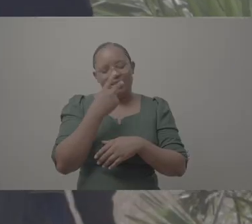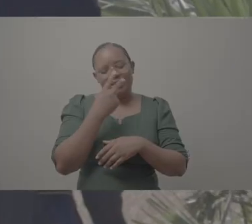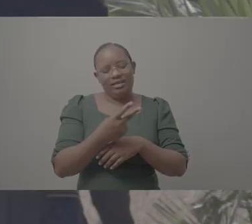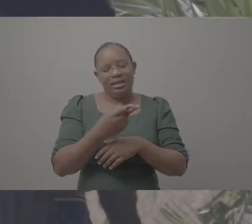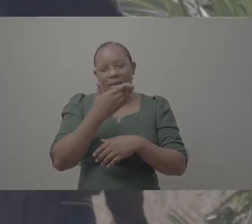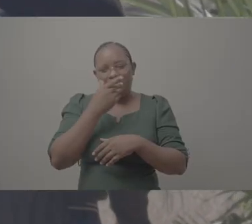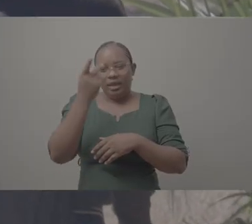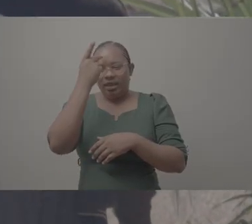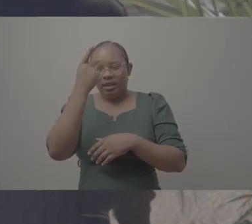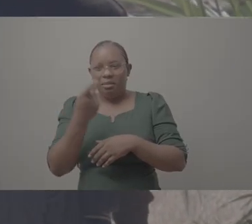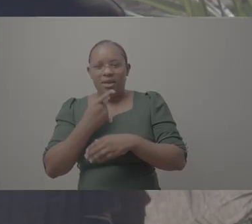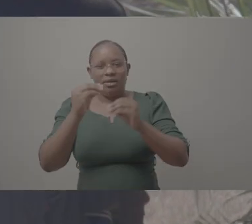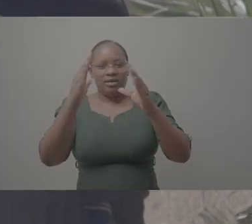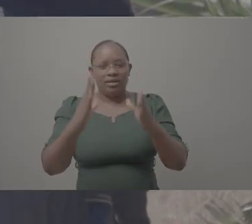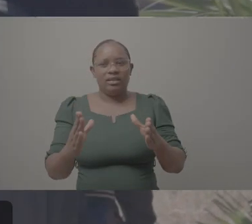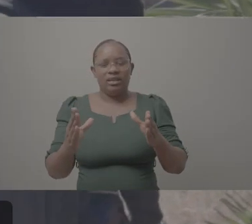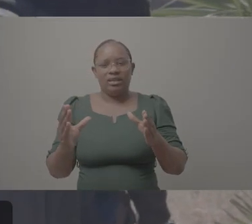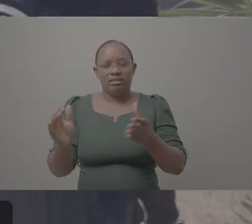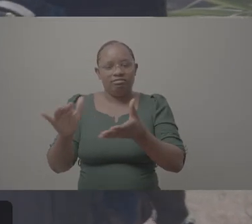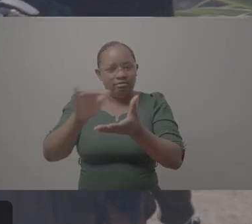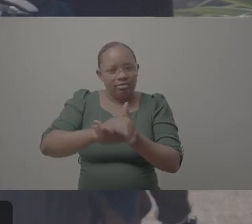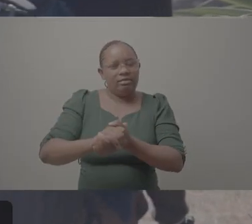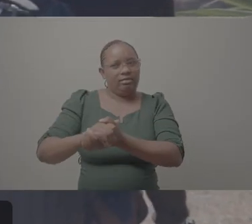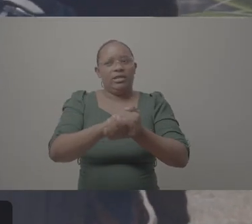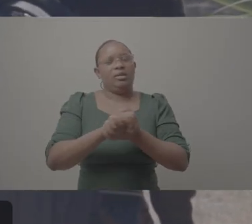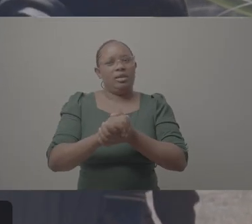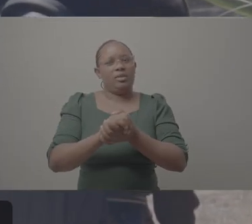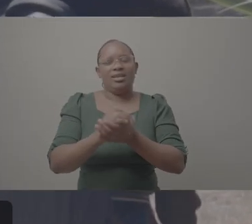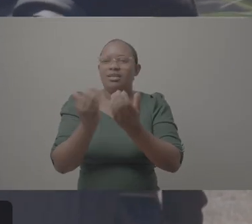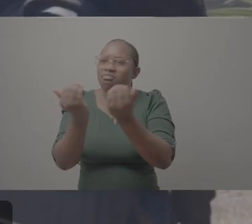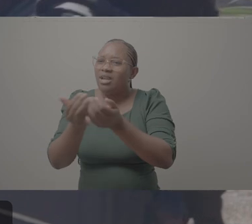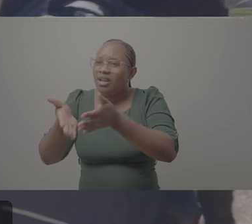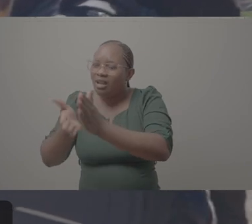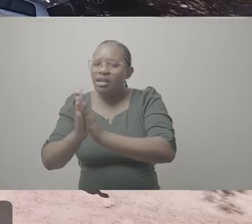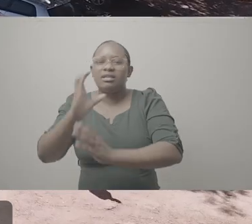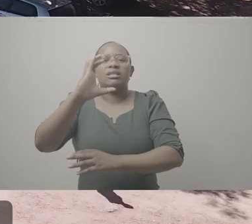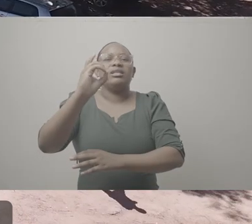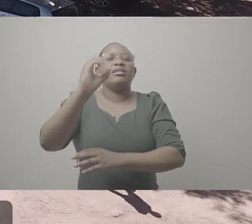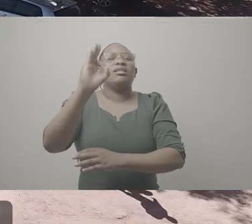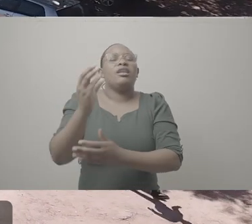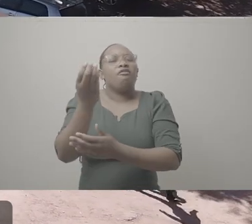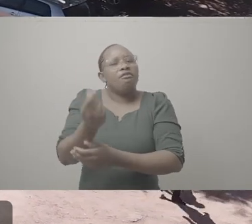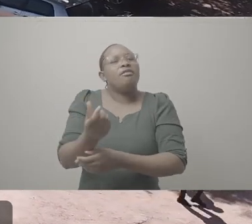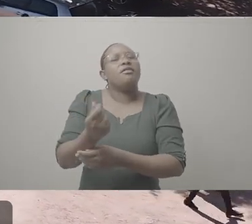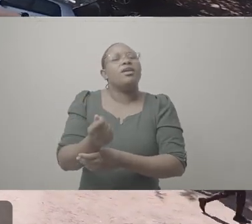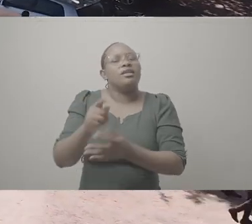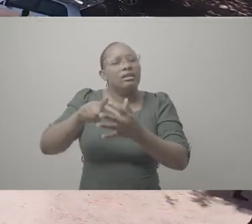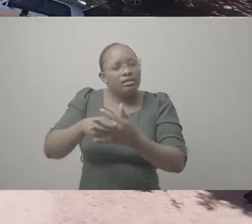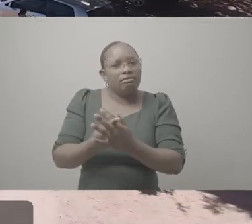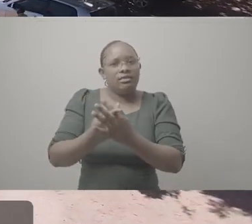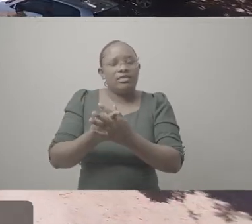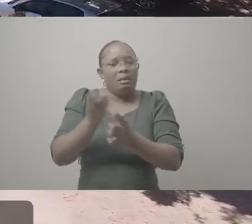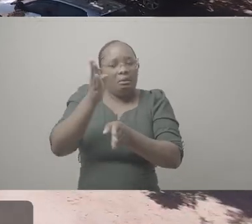PTC, we sat down with the community to ask for CDF to construct a 1x3 classroom